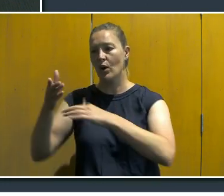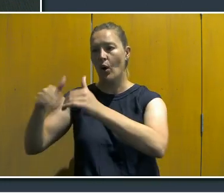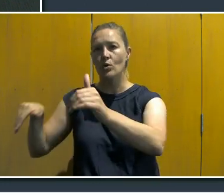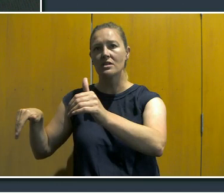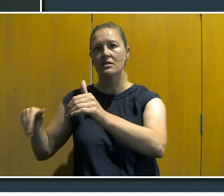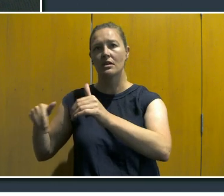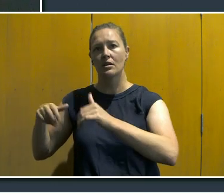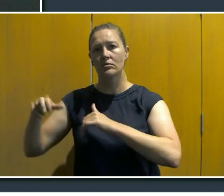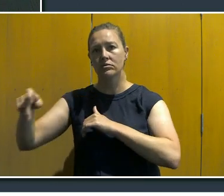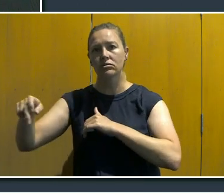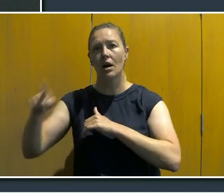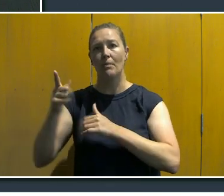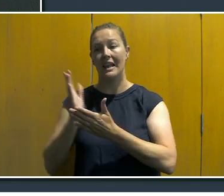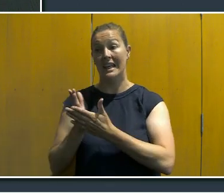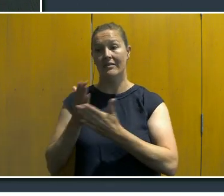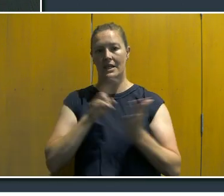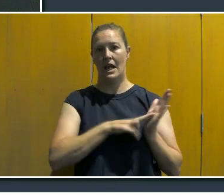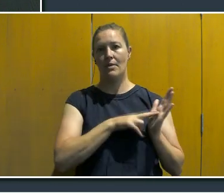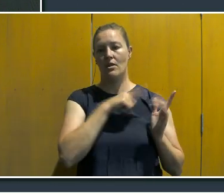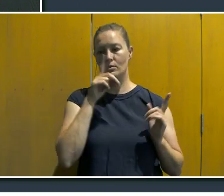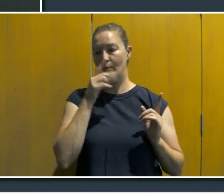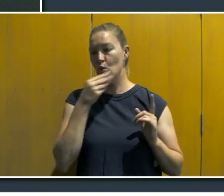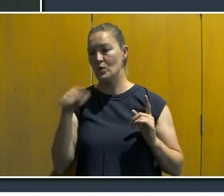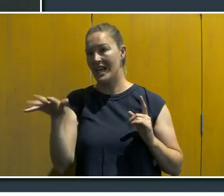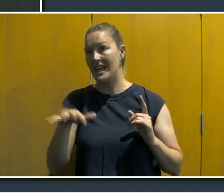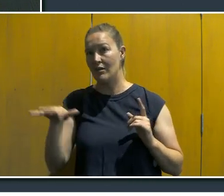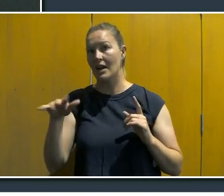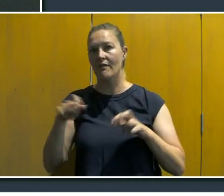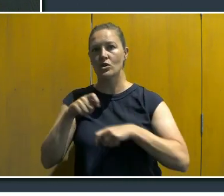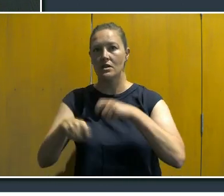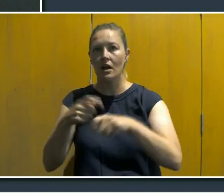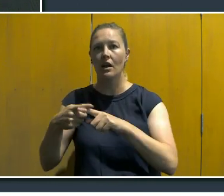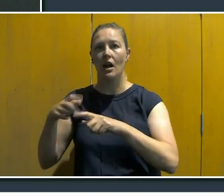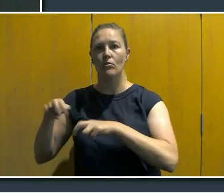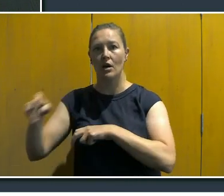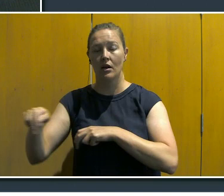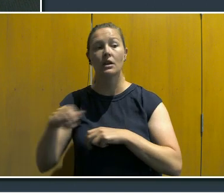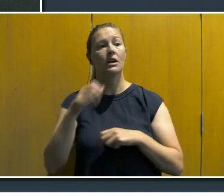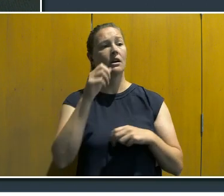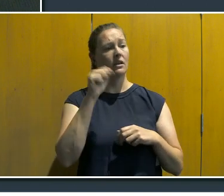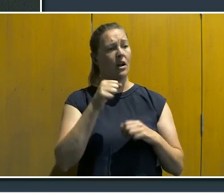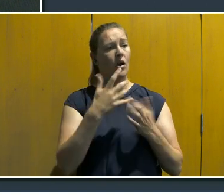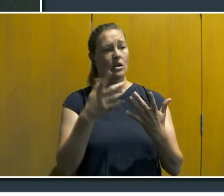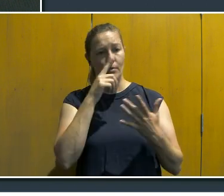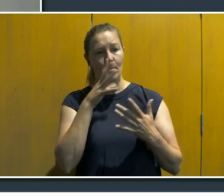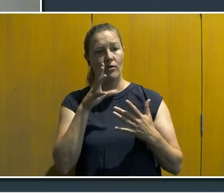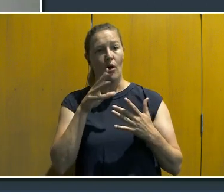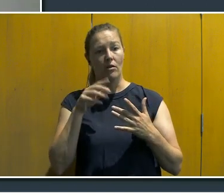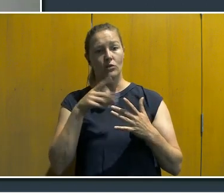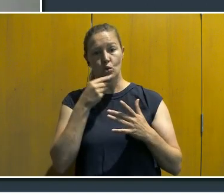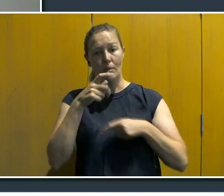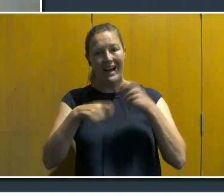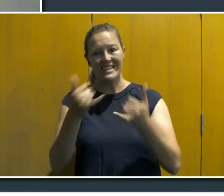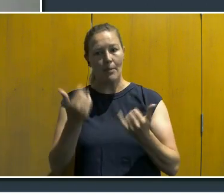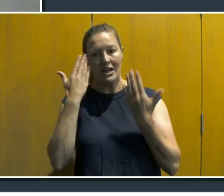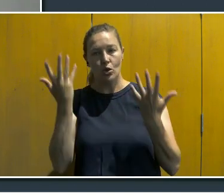are Napier residents in your overall impression? Well, there's a lot of people on bikes now, but I don't know where they come from.